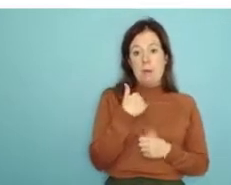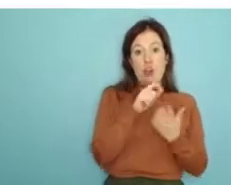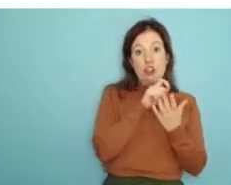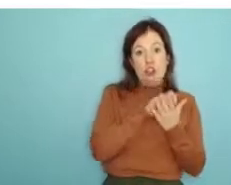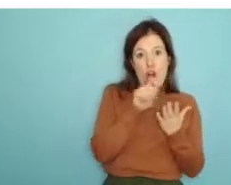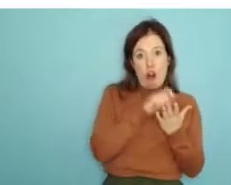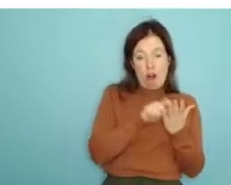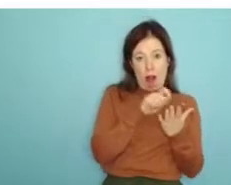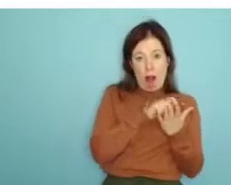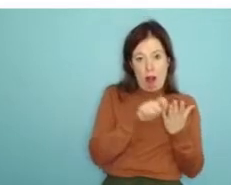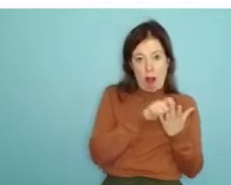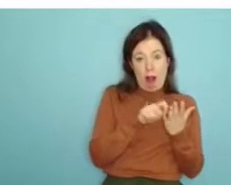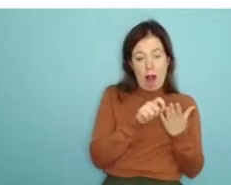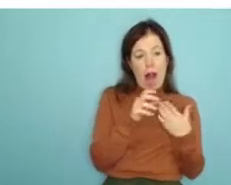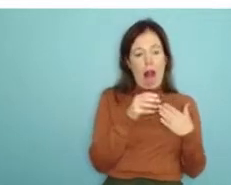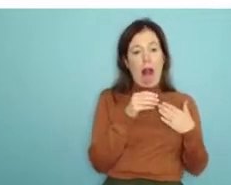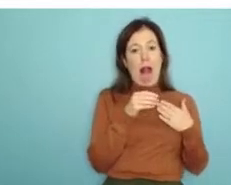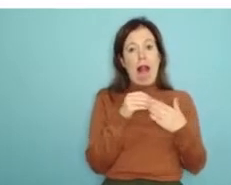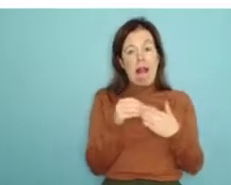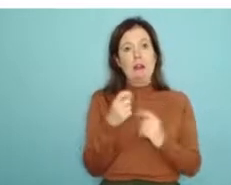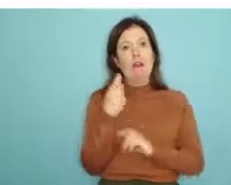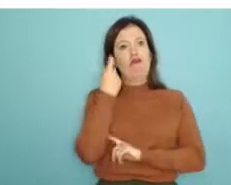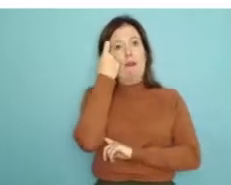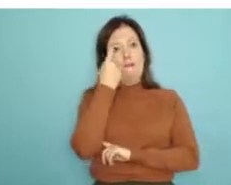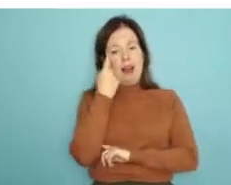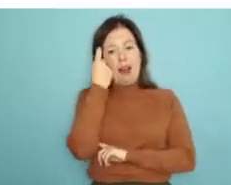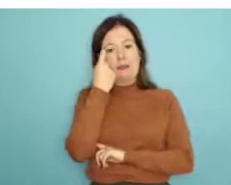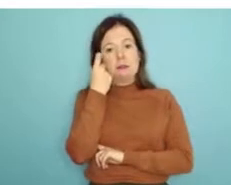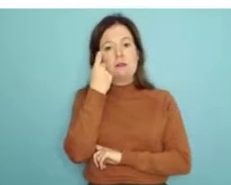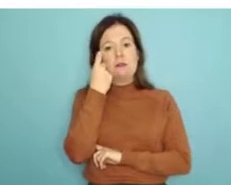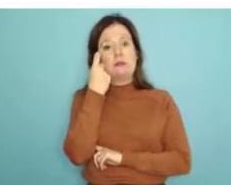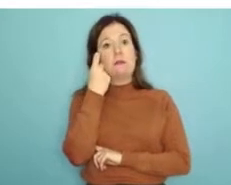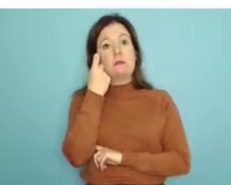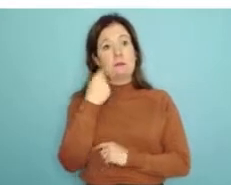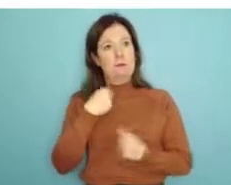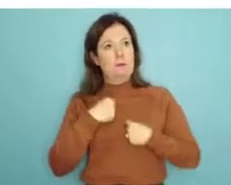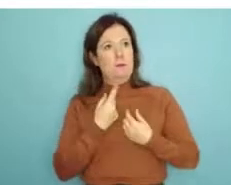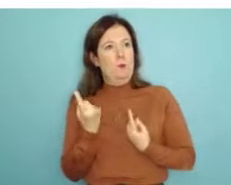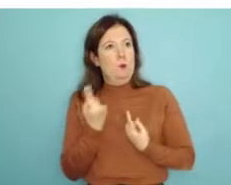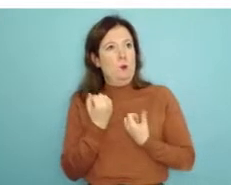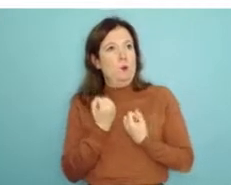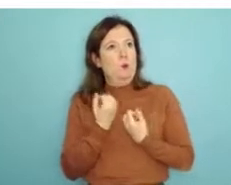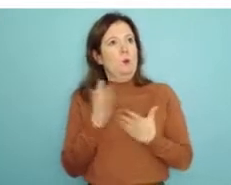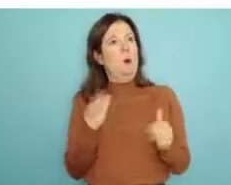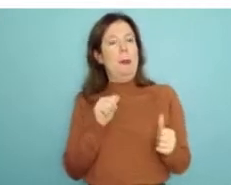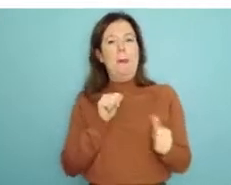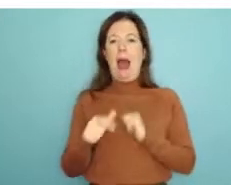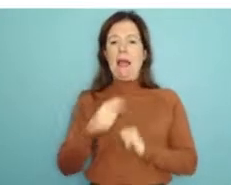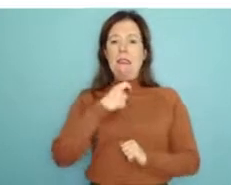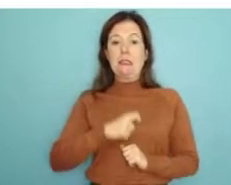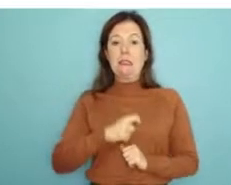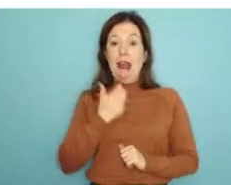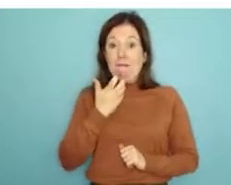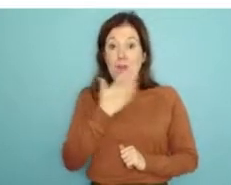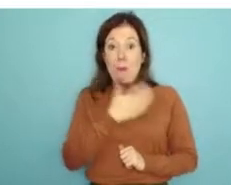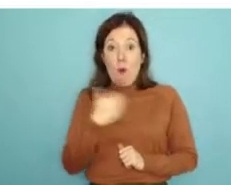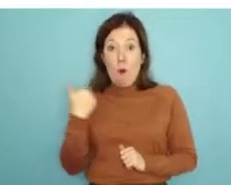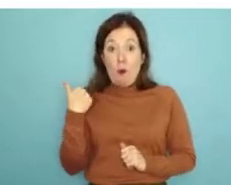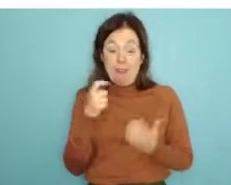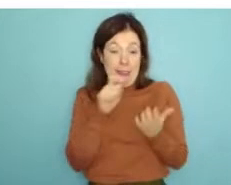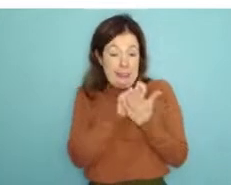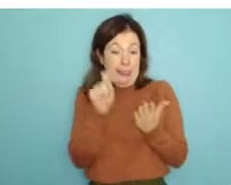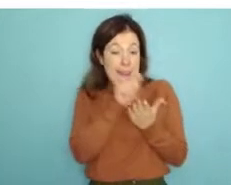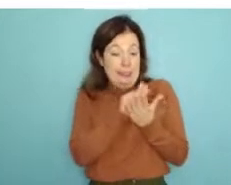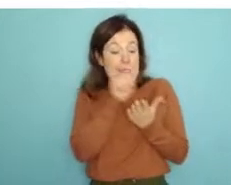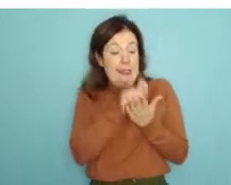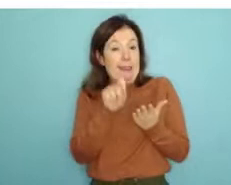yourself as a leader, your best possible version of yourself, every morning, if you journal in this fashion, you will